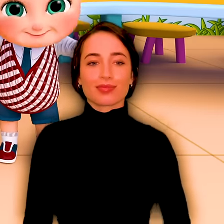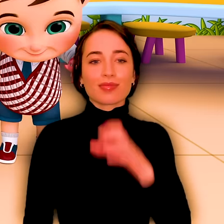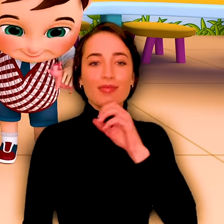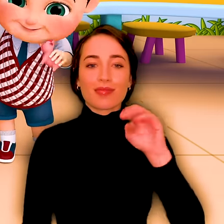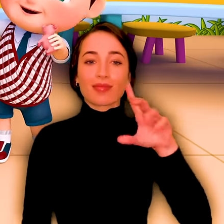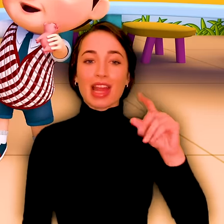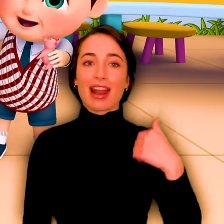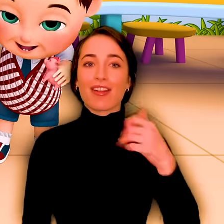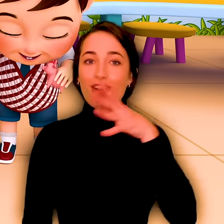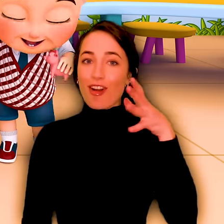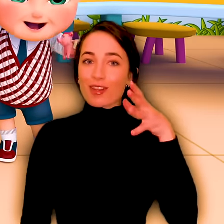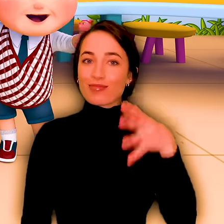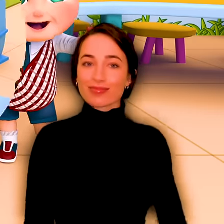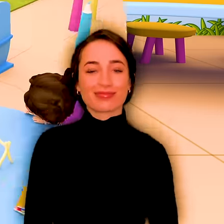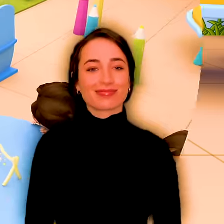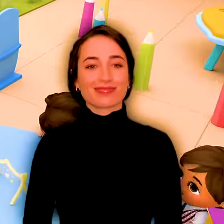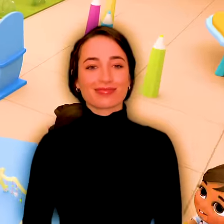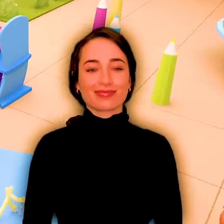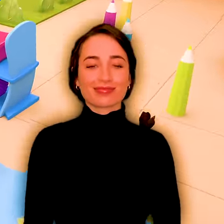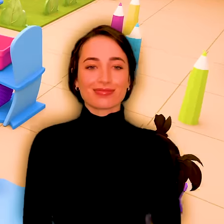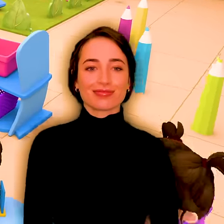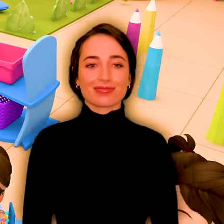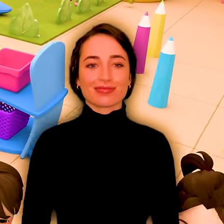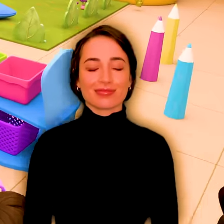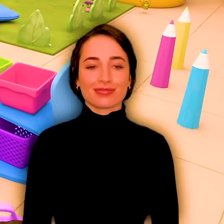old macdonald had a farm